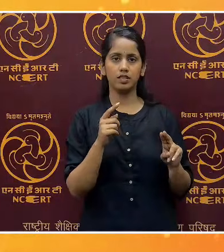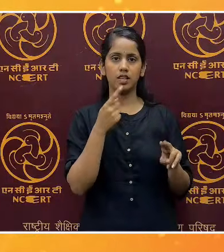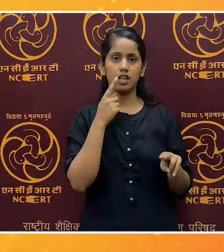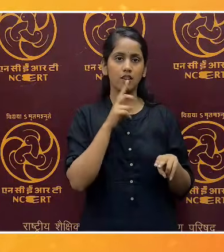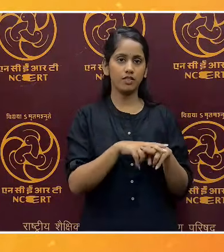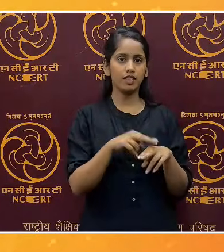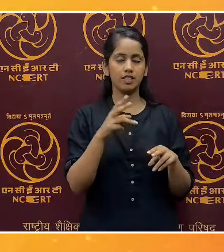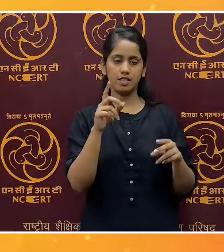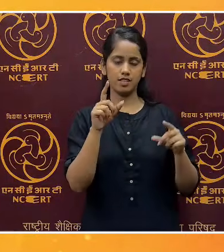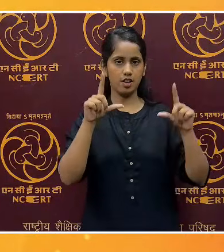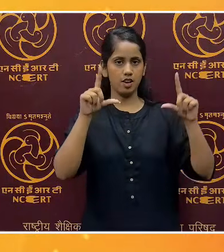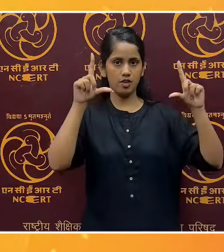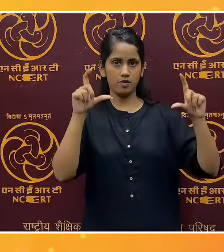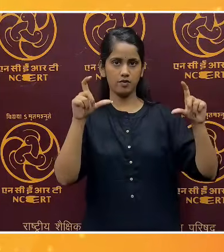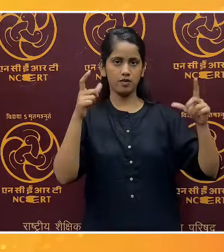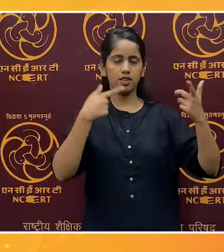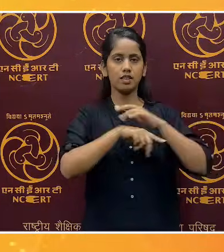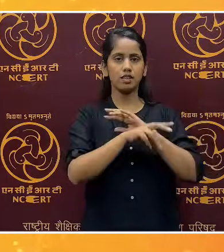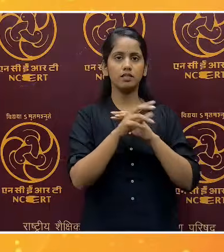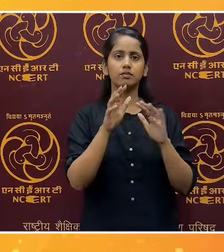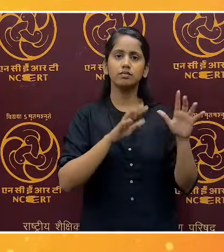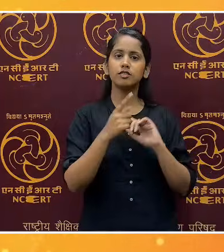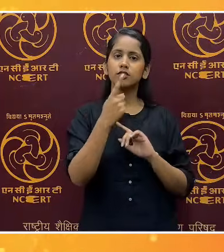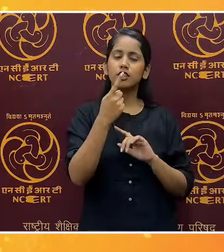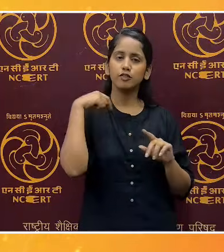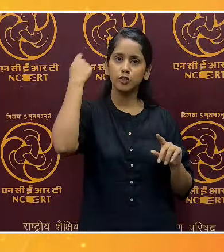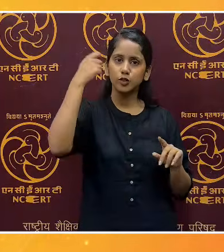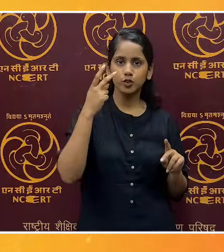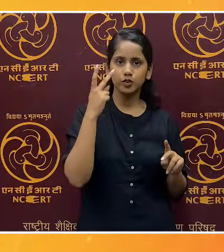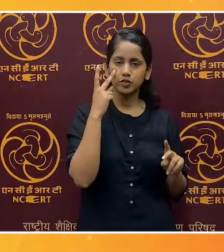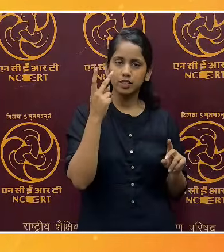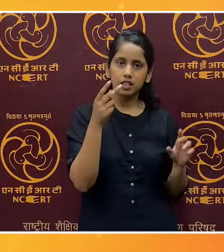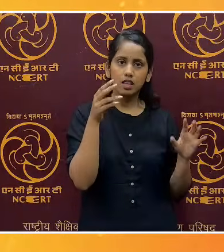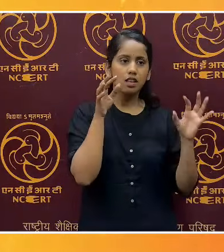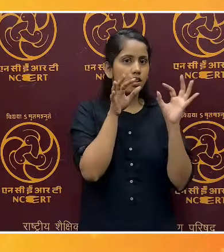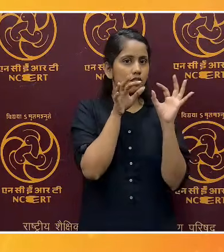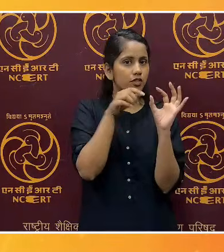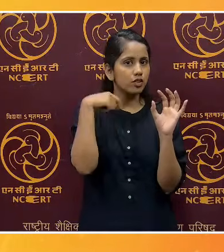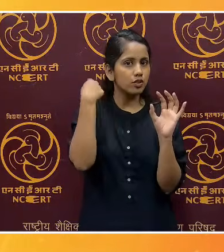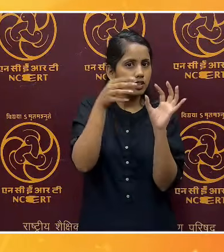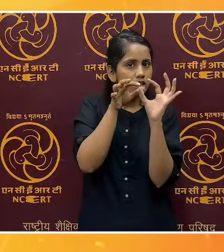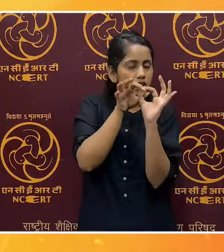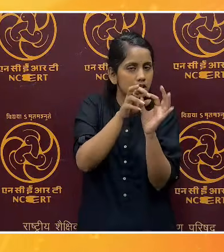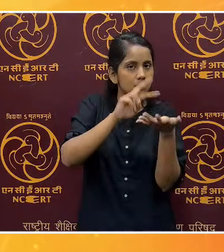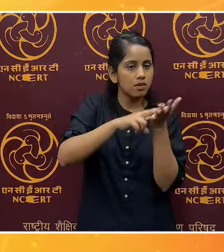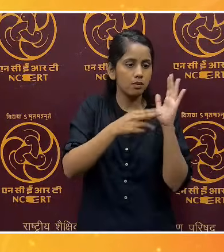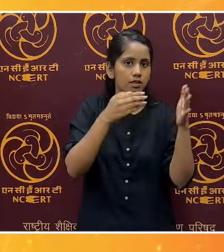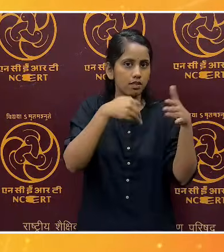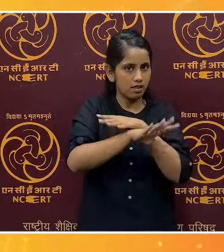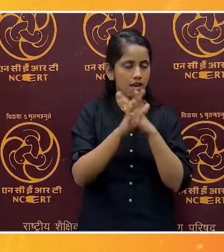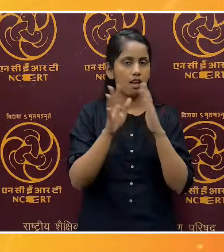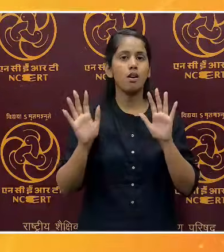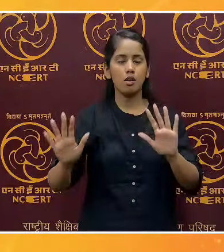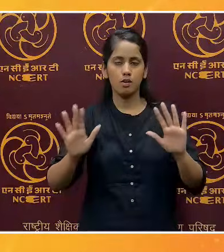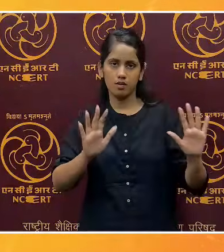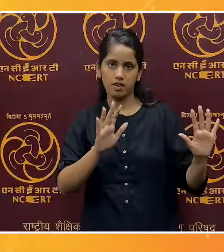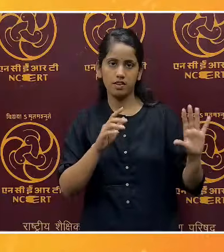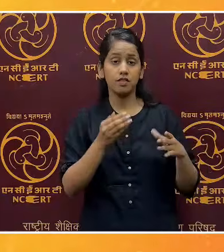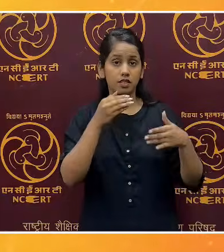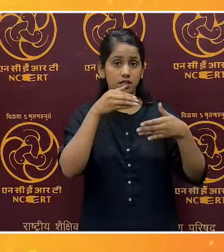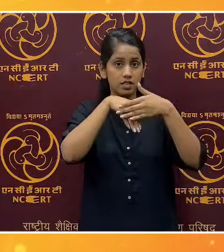the scene 1. So as per the, you have watched the video, now you can relate actually. So these are the scenes which frames which we